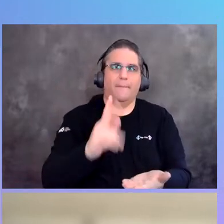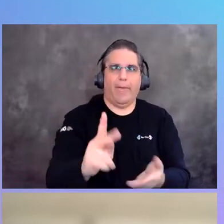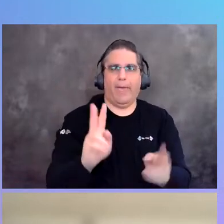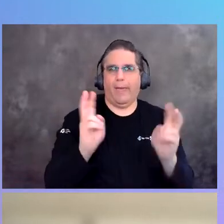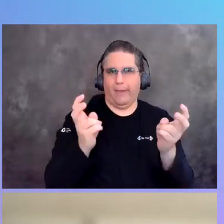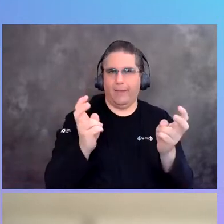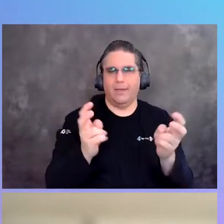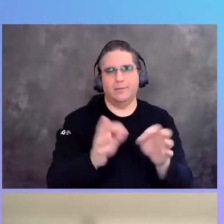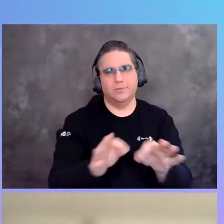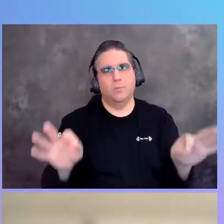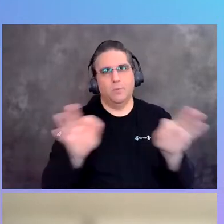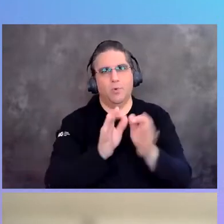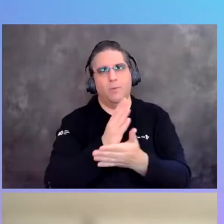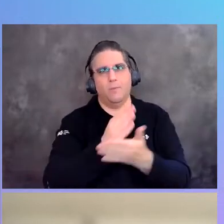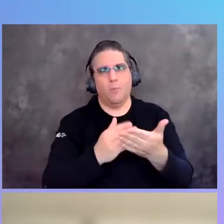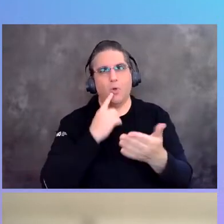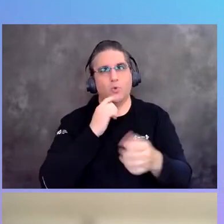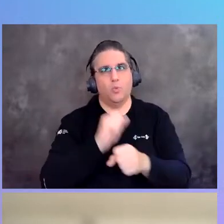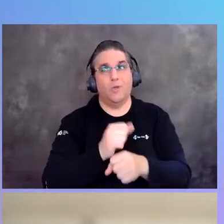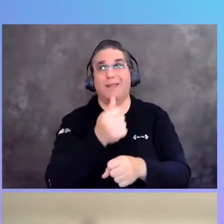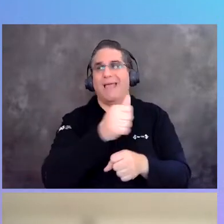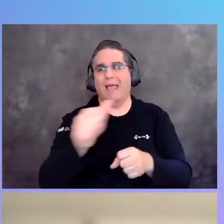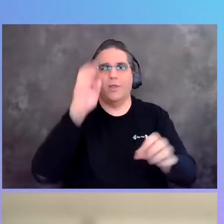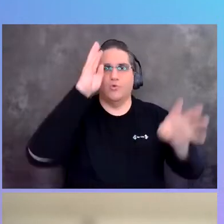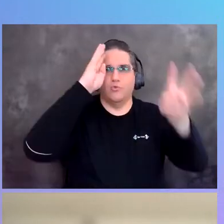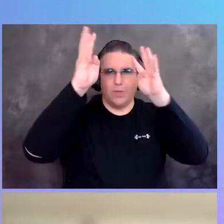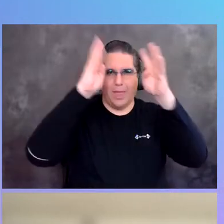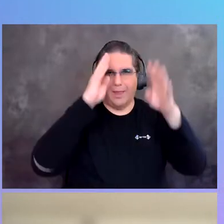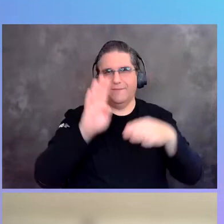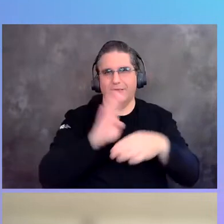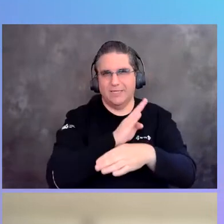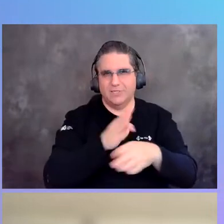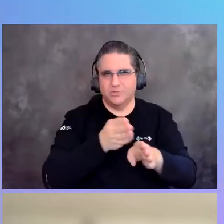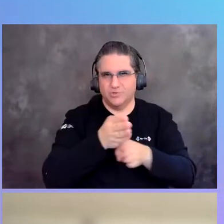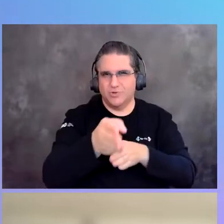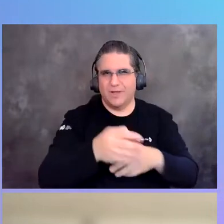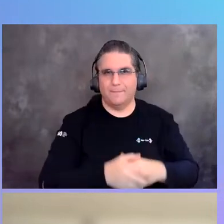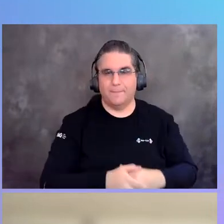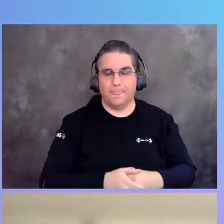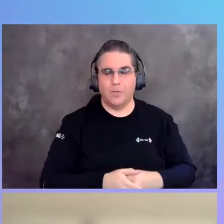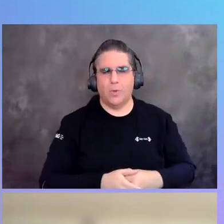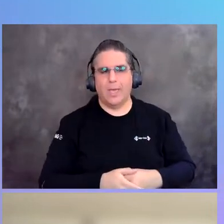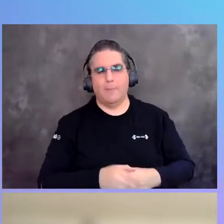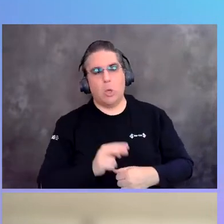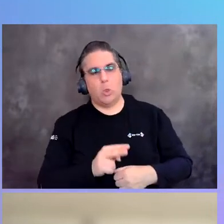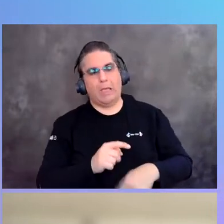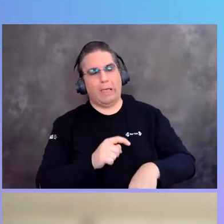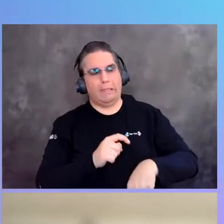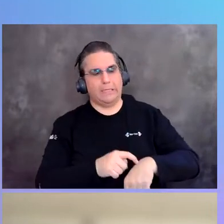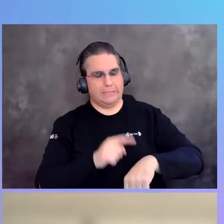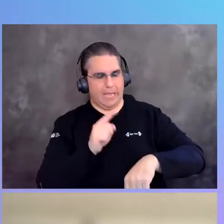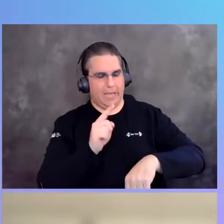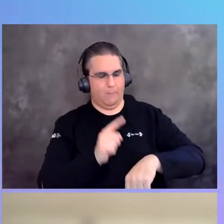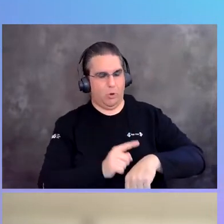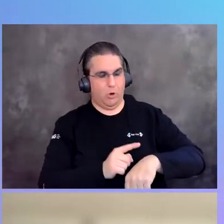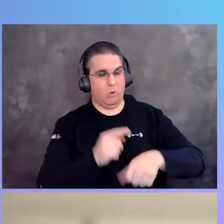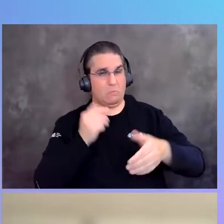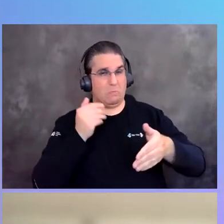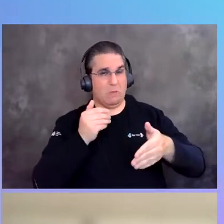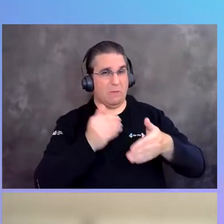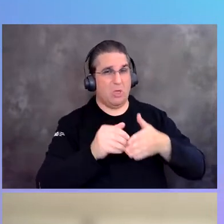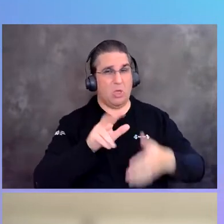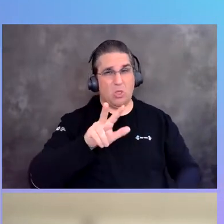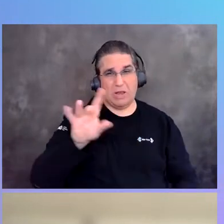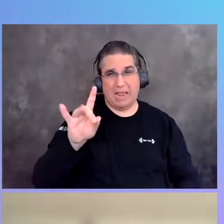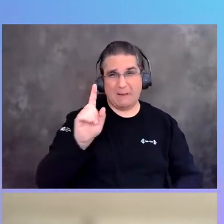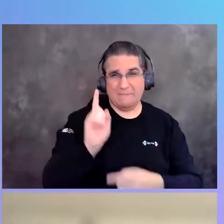working in creative industries. So looking at my timer, I'm just coming up to about 38